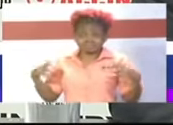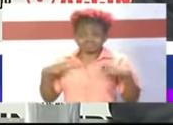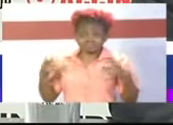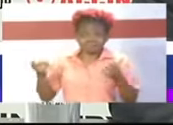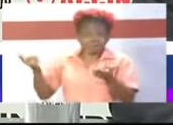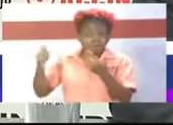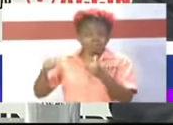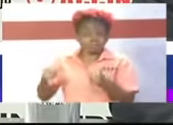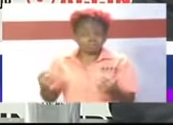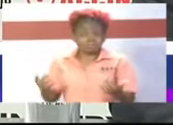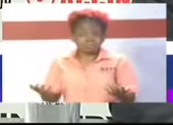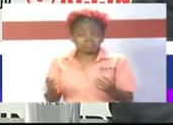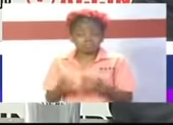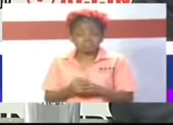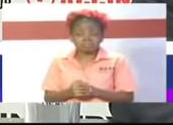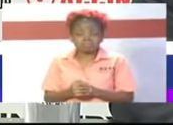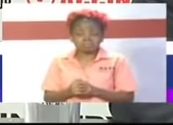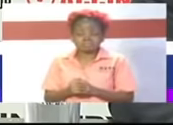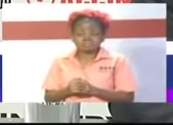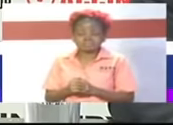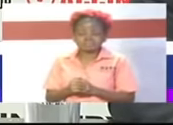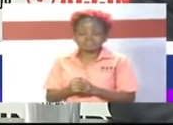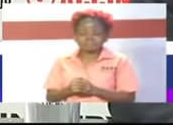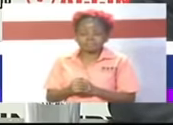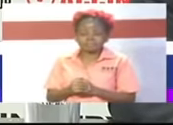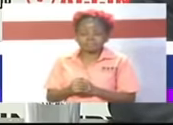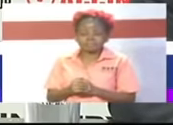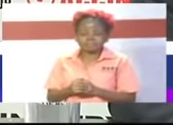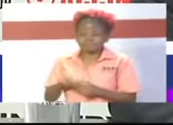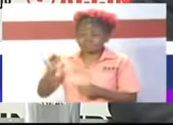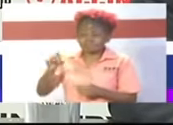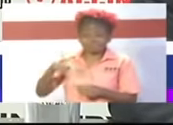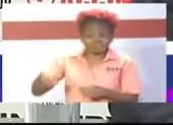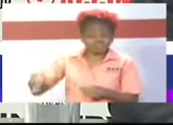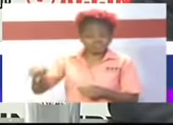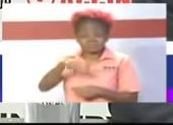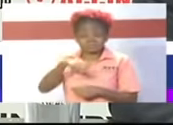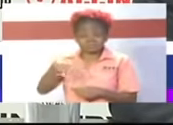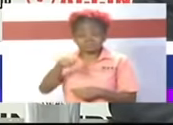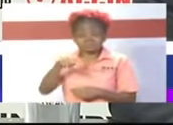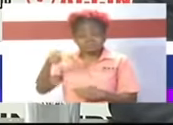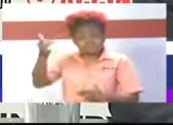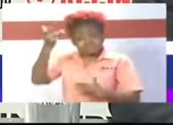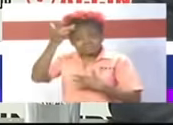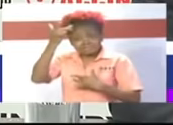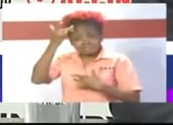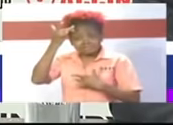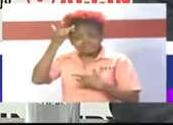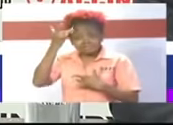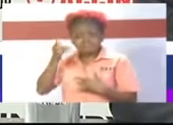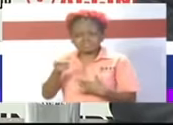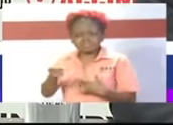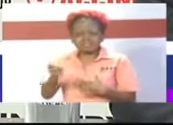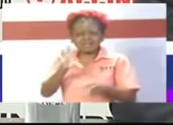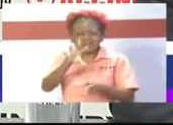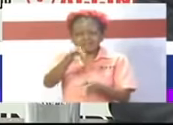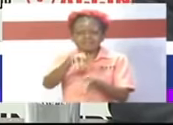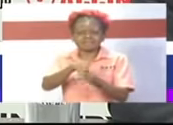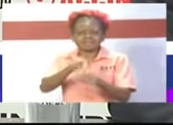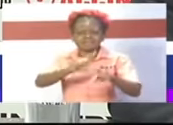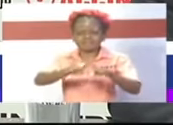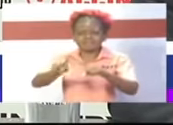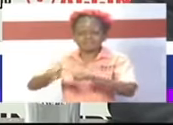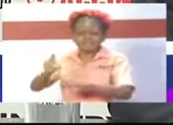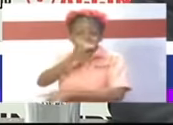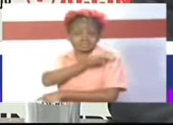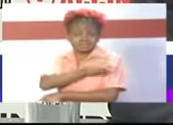because they are generally receiving treatment within the public healthcare sector in their various clinics, they will be targeted